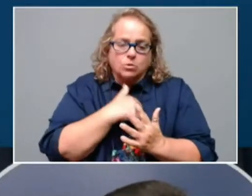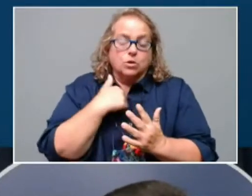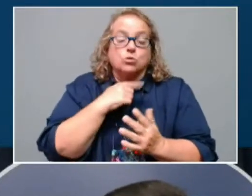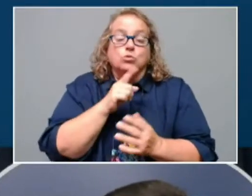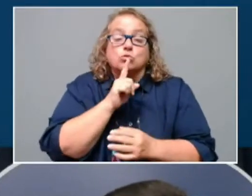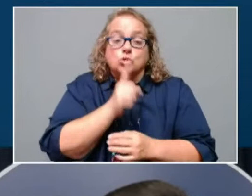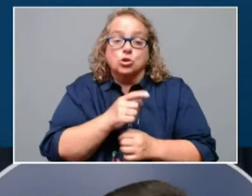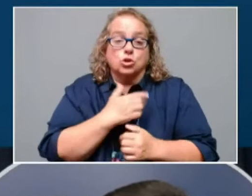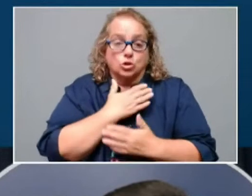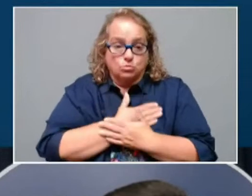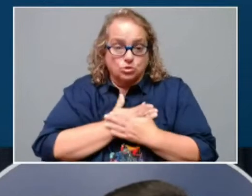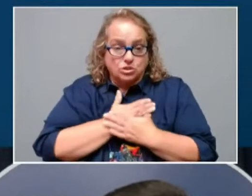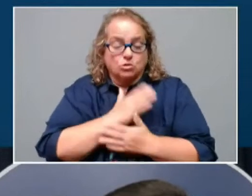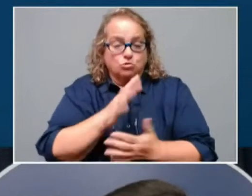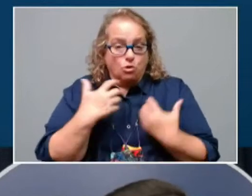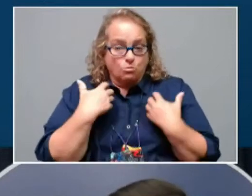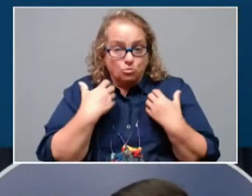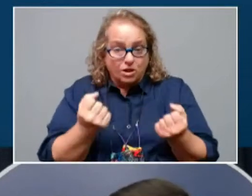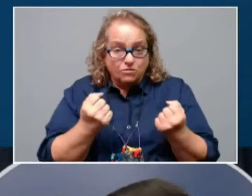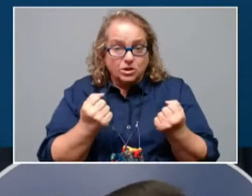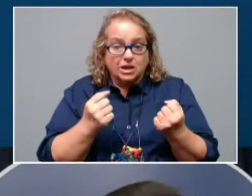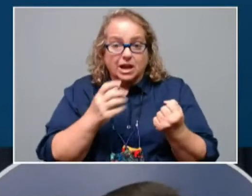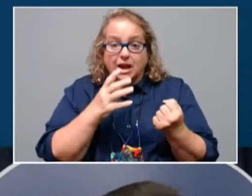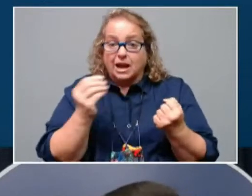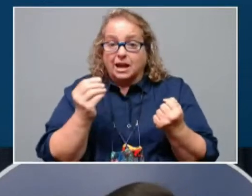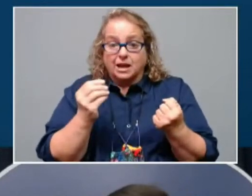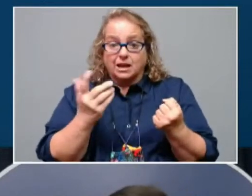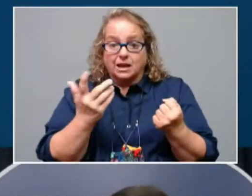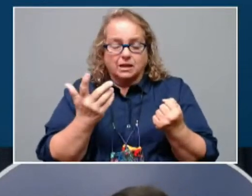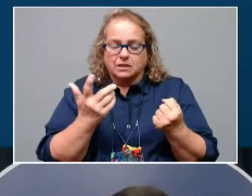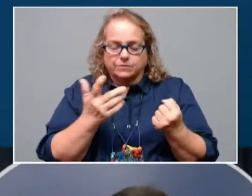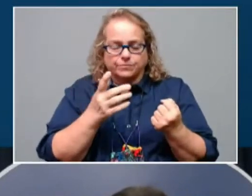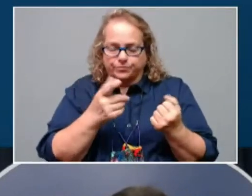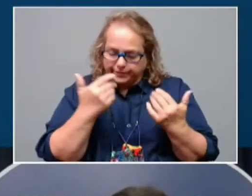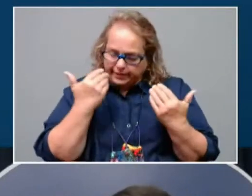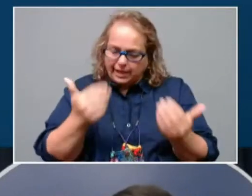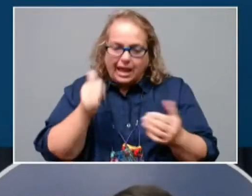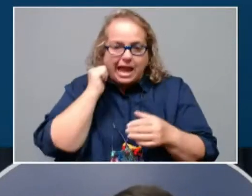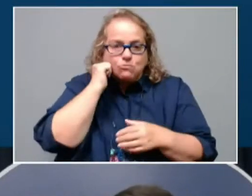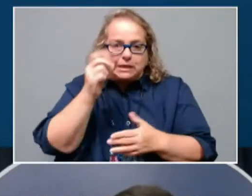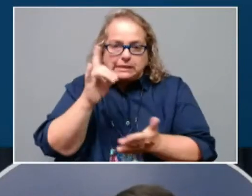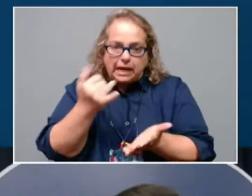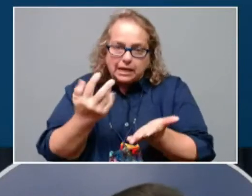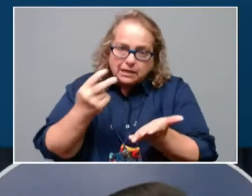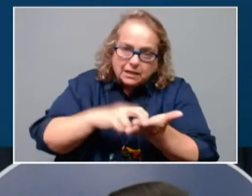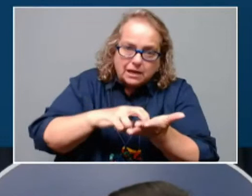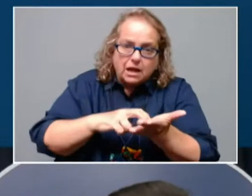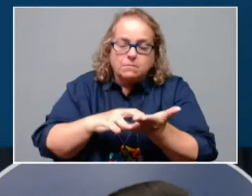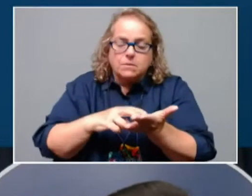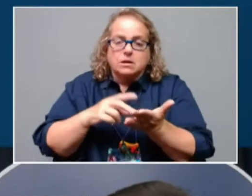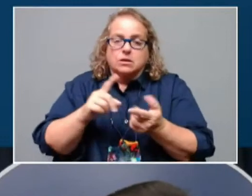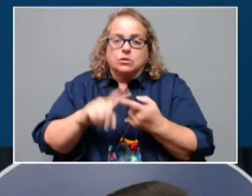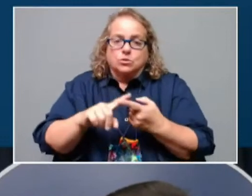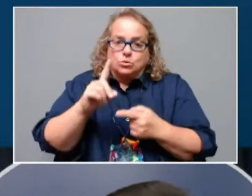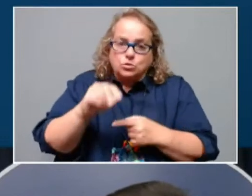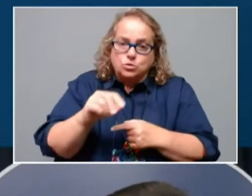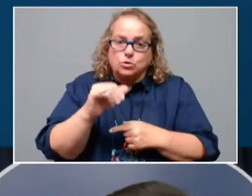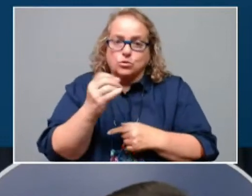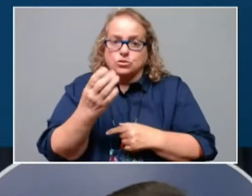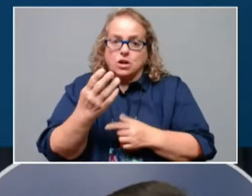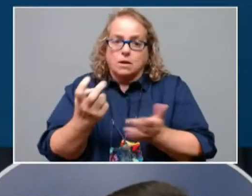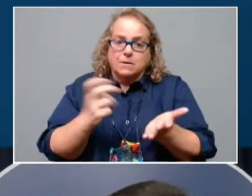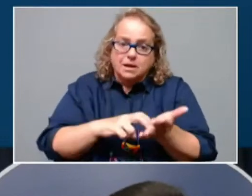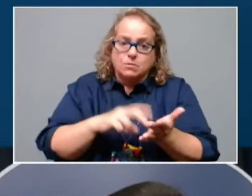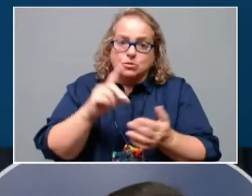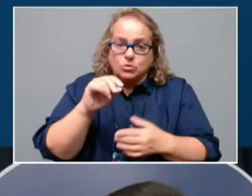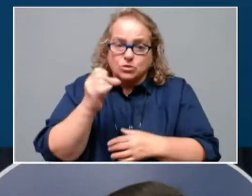the bravery and the resiliency that y'all are showing. A little bit later, we're going to be talking about